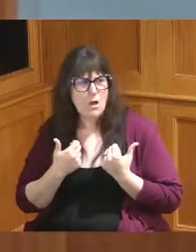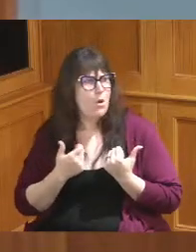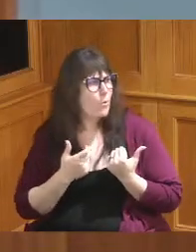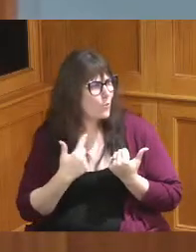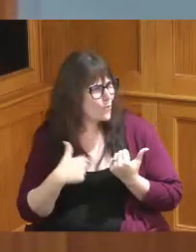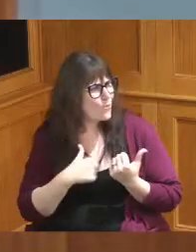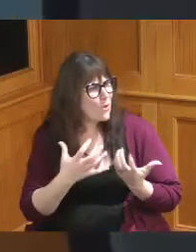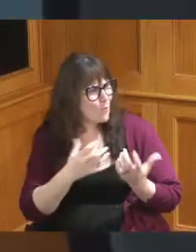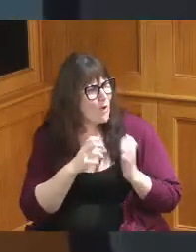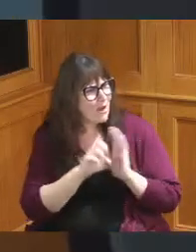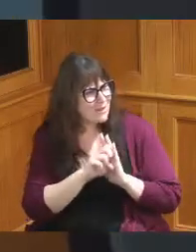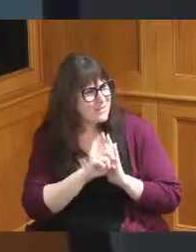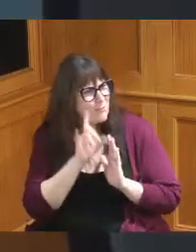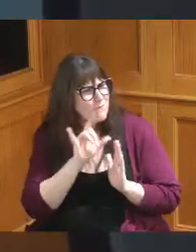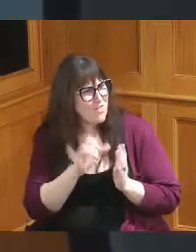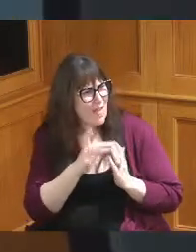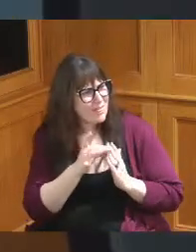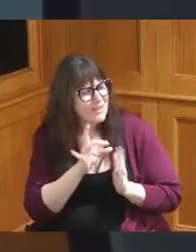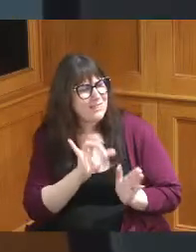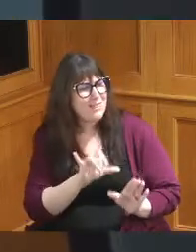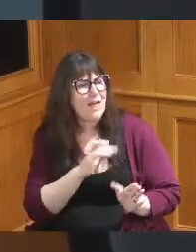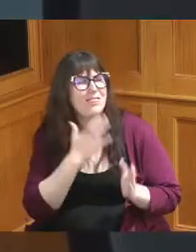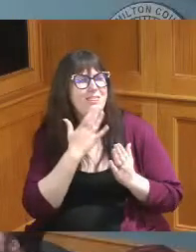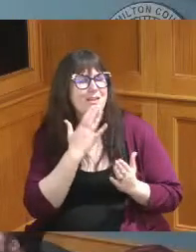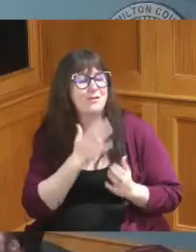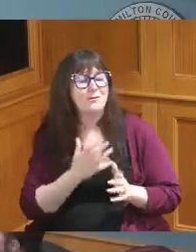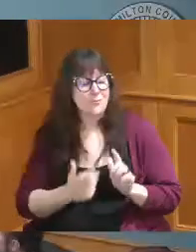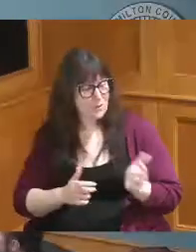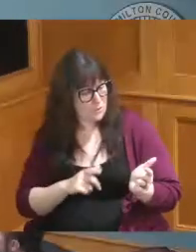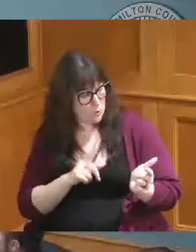example. So thank you. Commissioner Summer-Odumas.